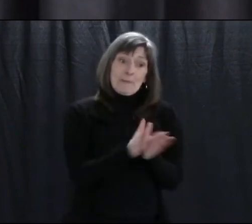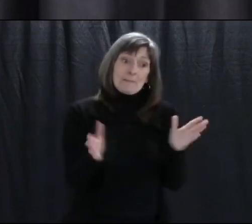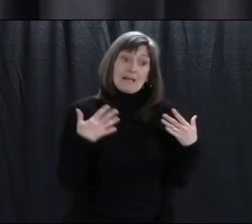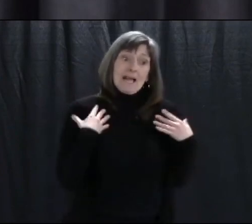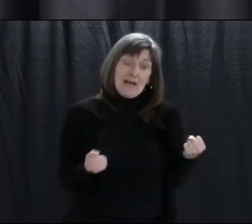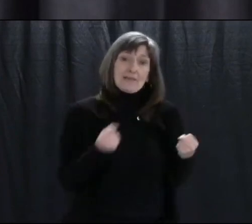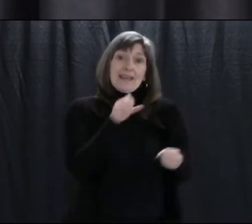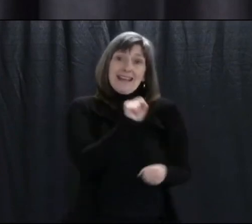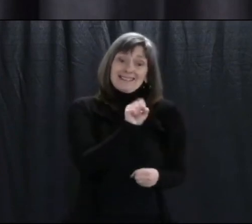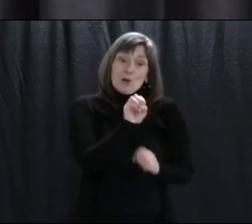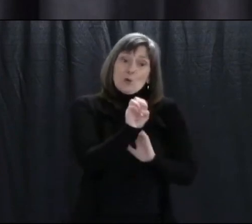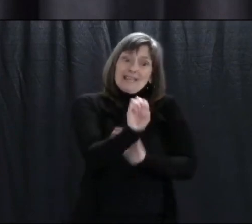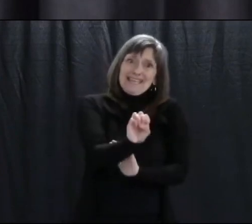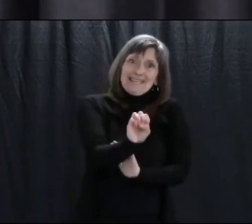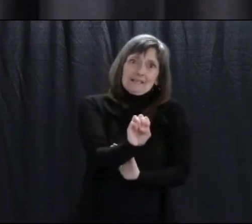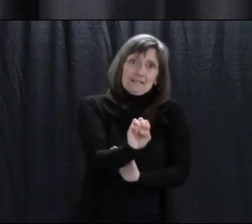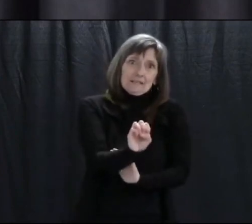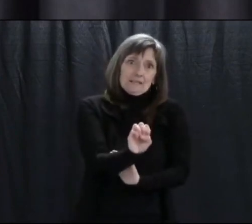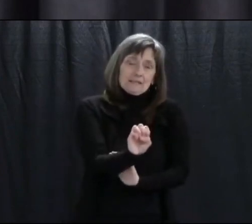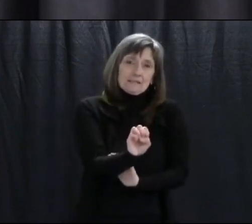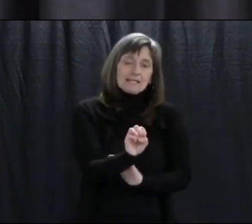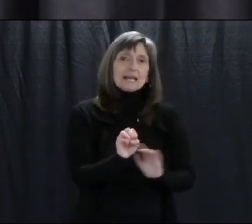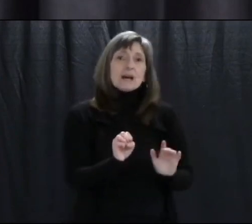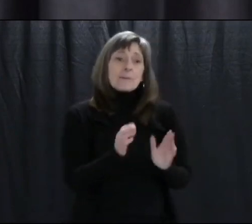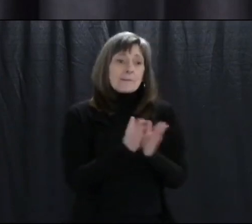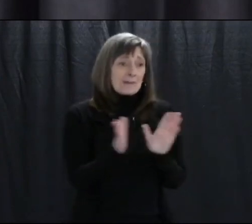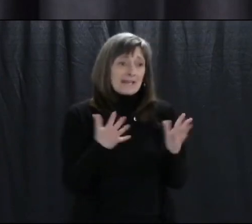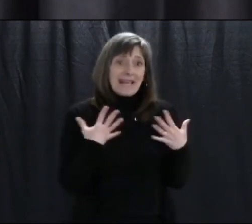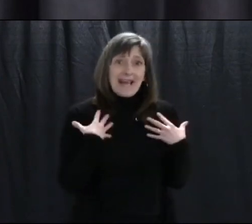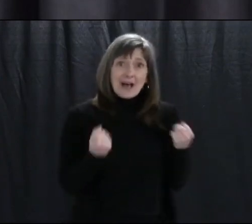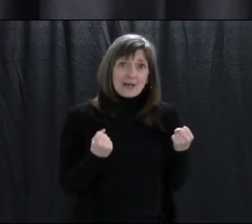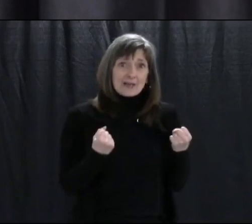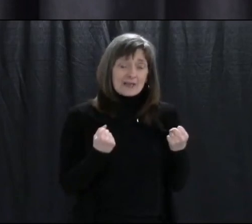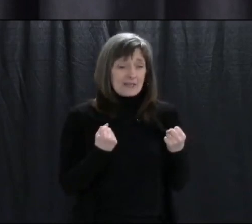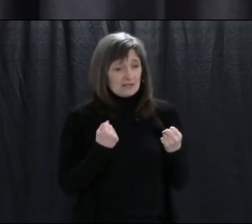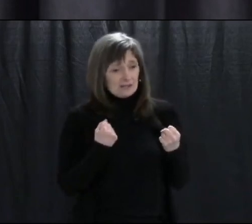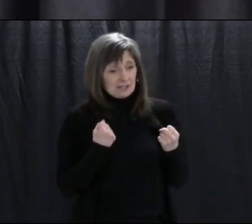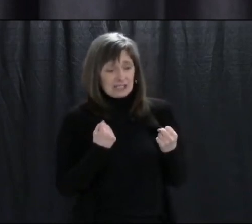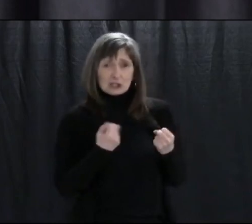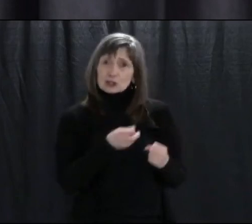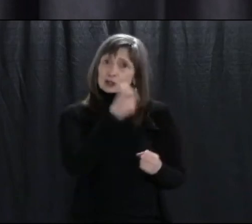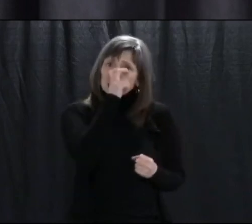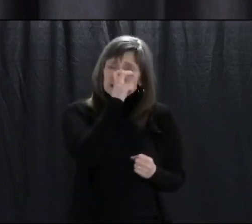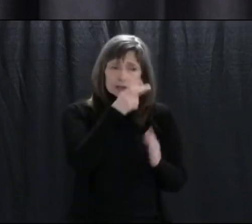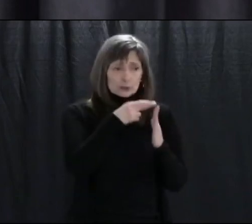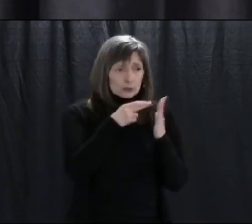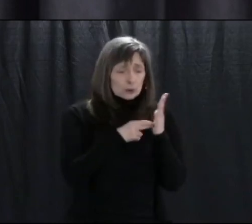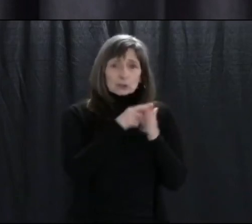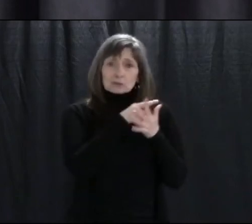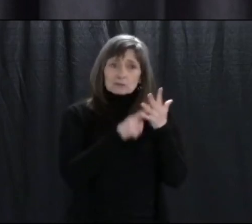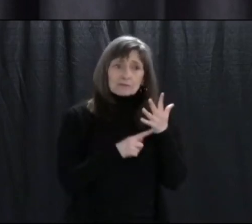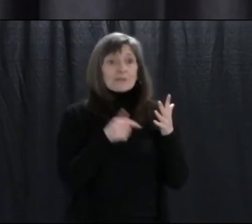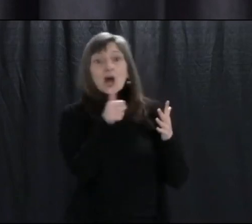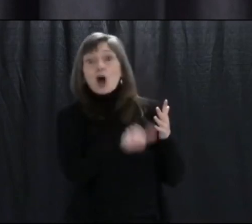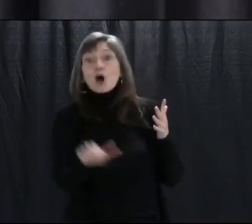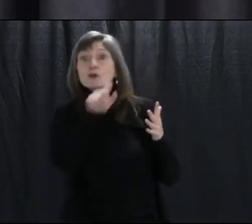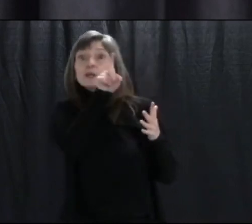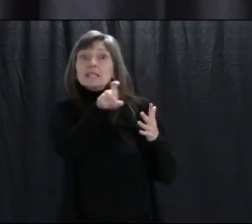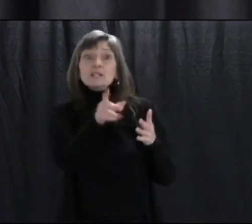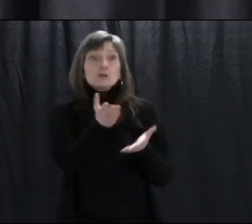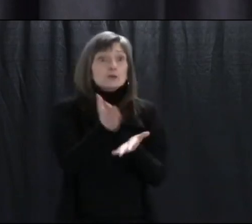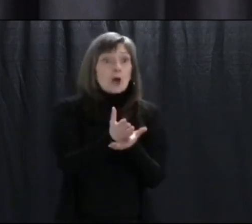emergency. There is nothing from a public health point of view that we need to do now,